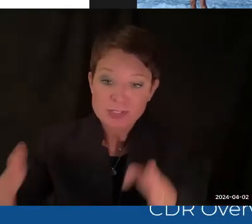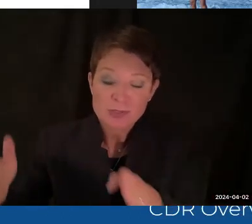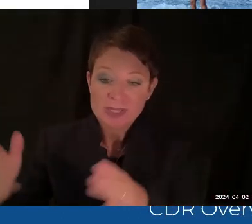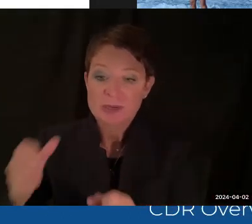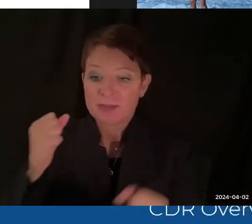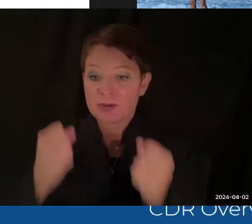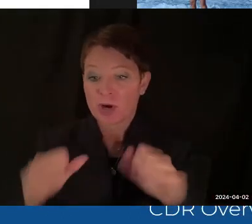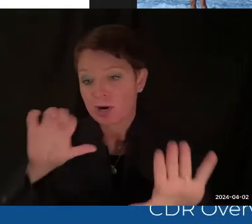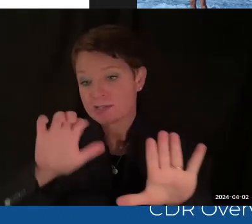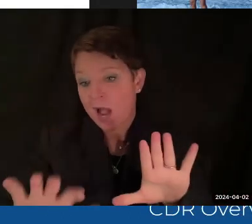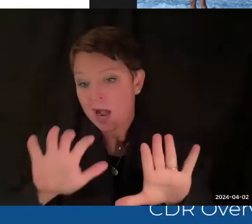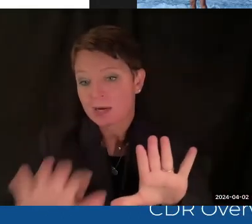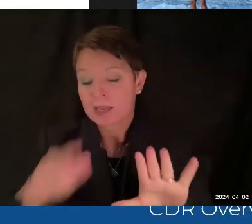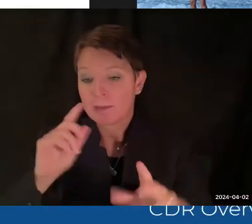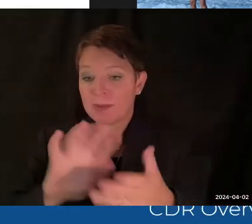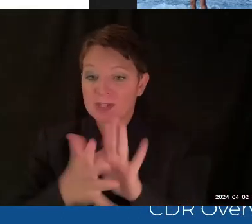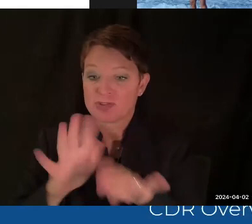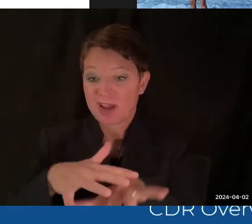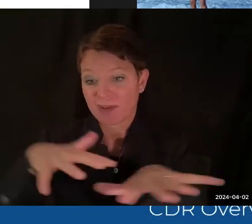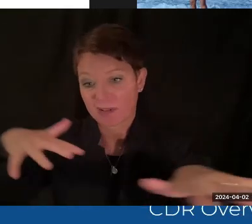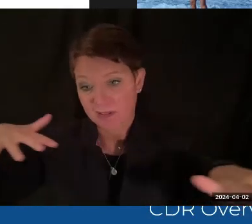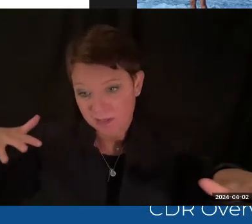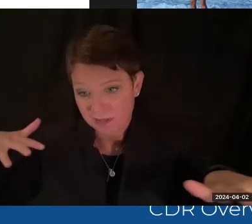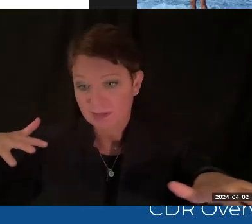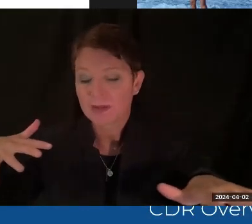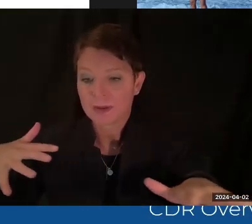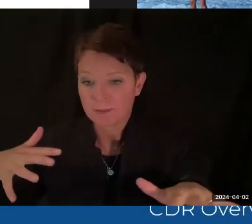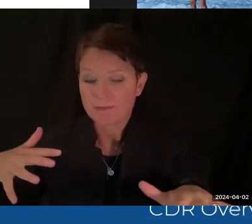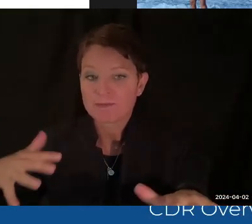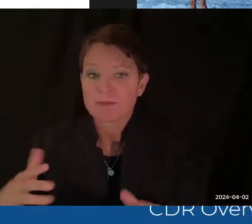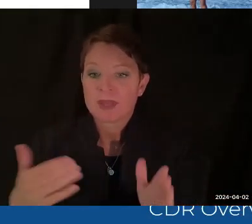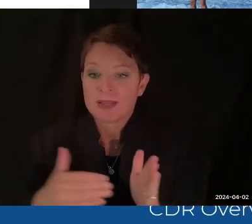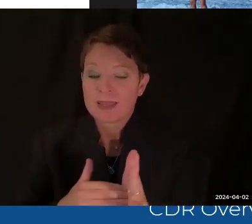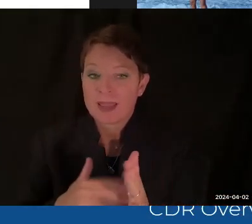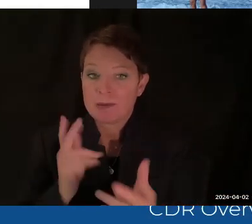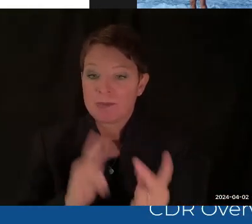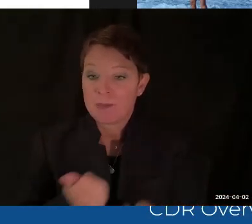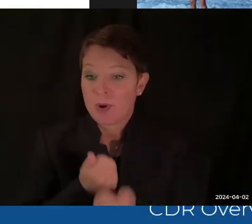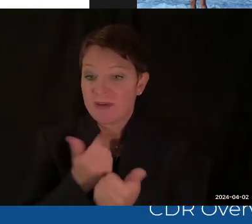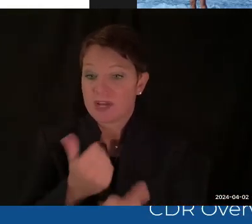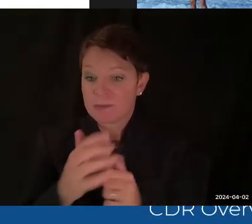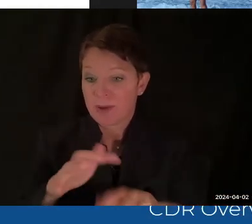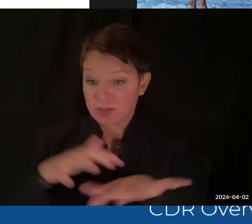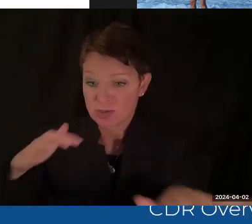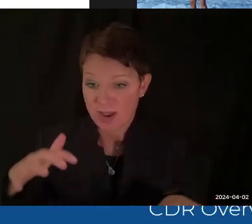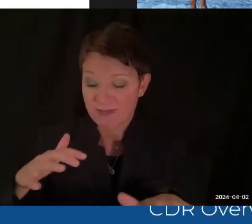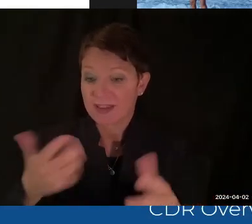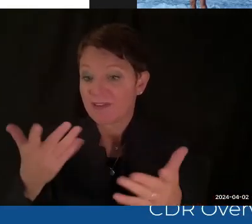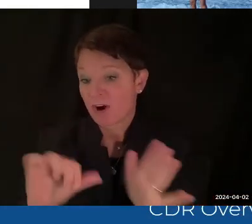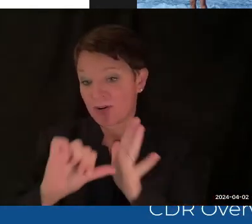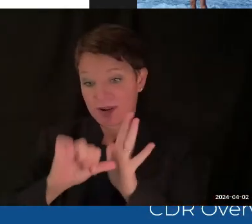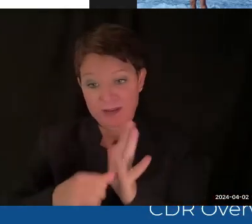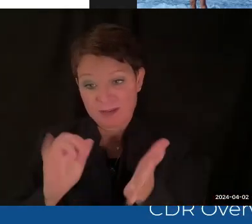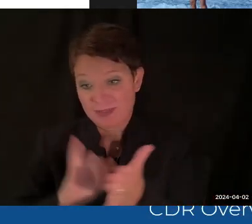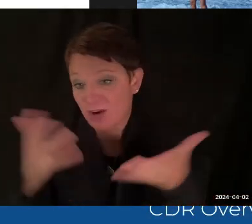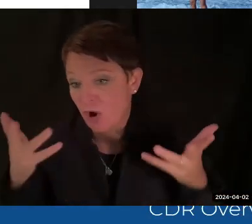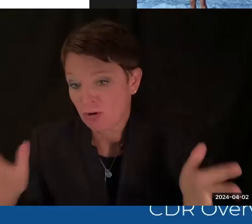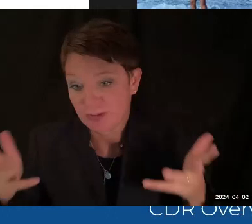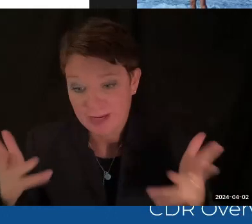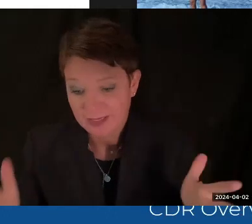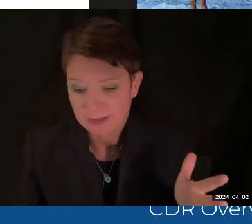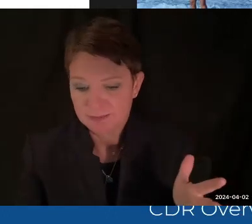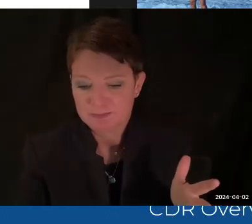cars honking because traffic gets totally congested. Everybody who has spoken about traffic has pointed this out.